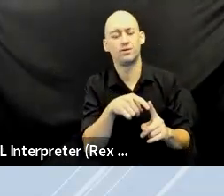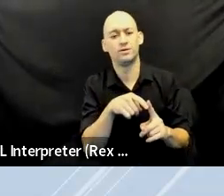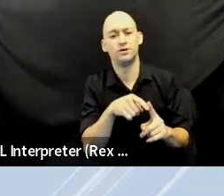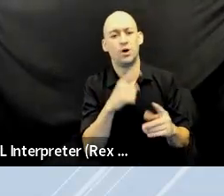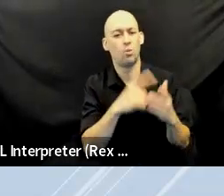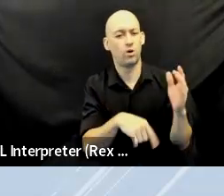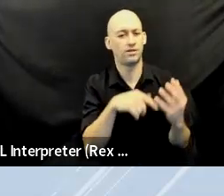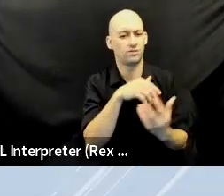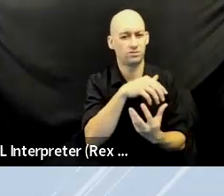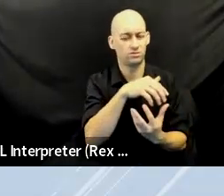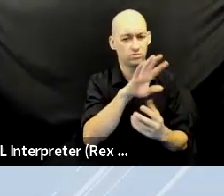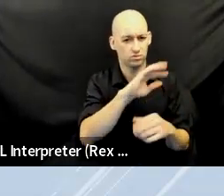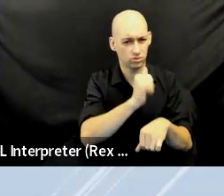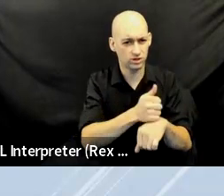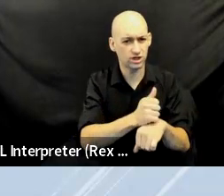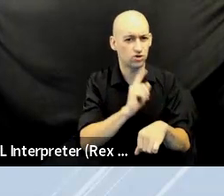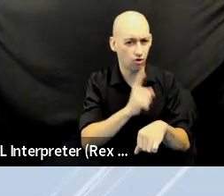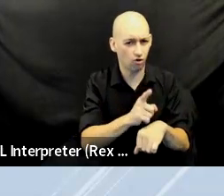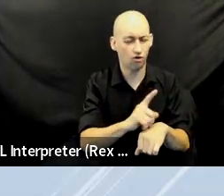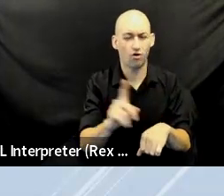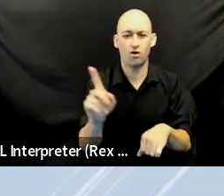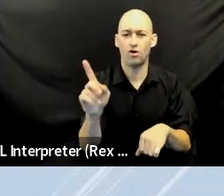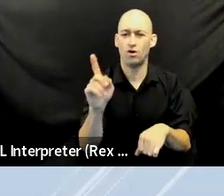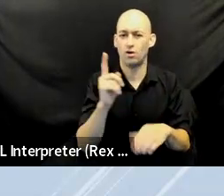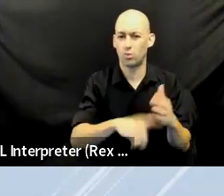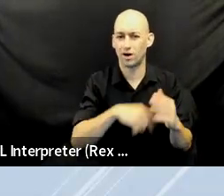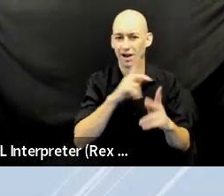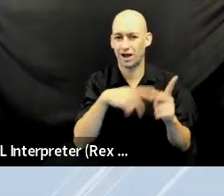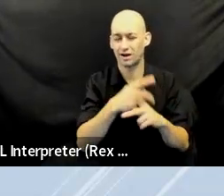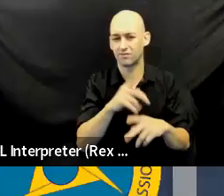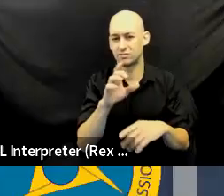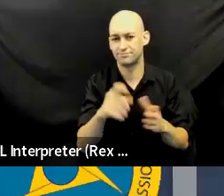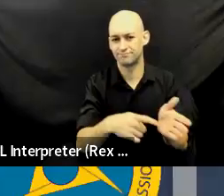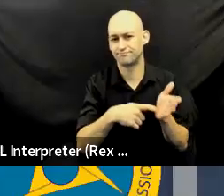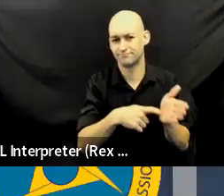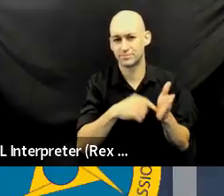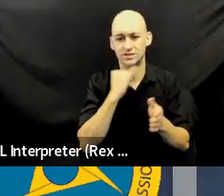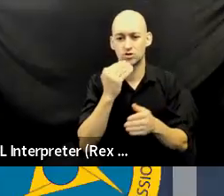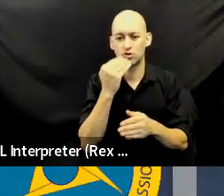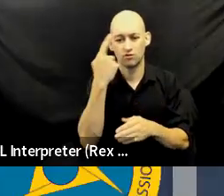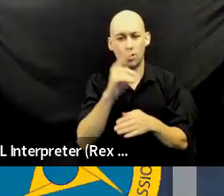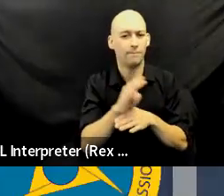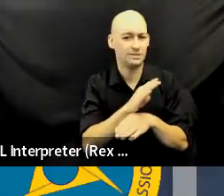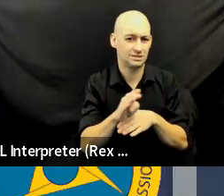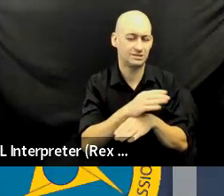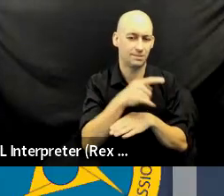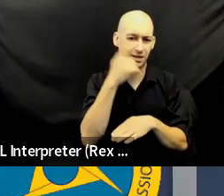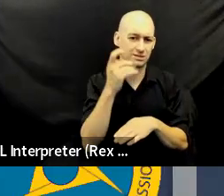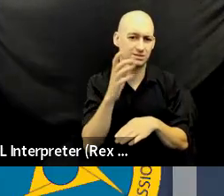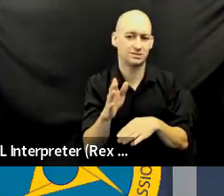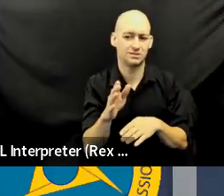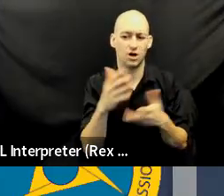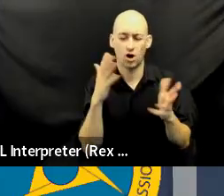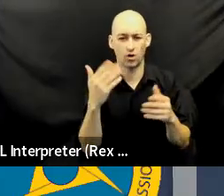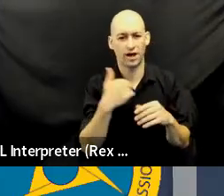those locations are and what kind of criteria is good for business. Because we already